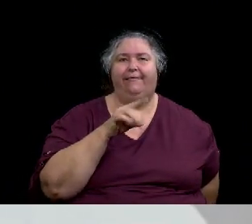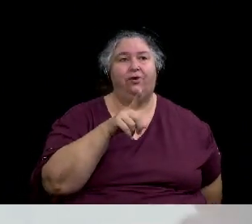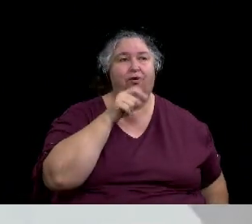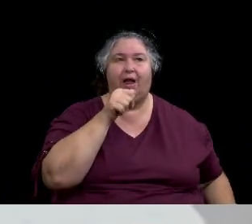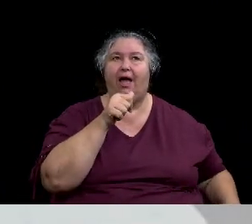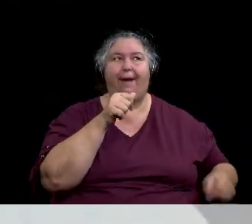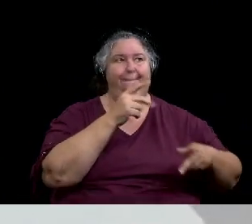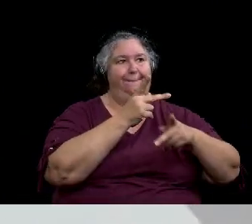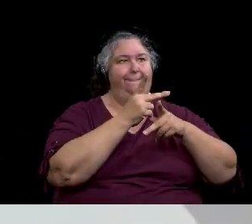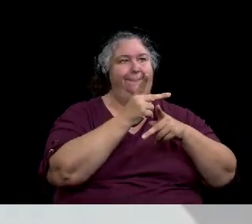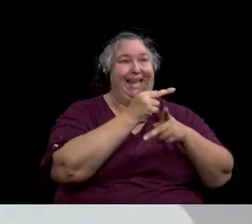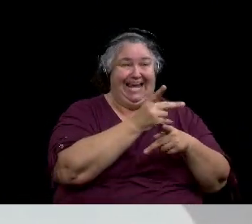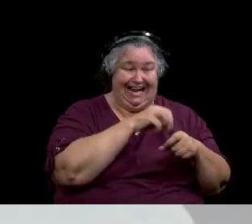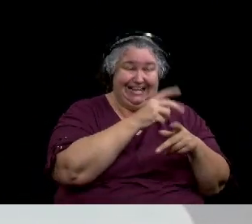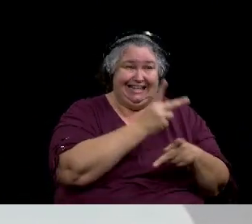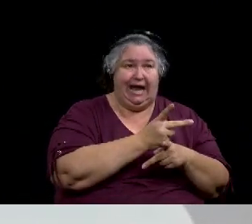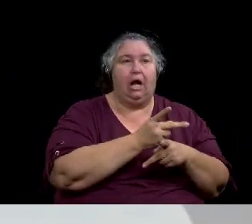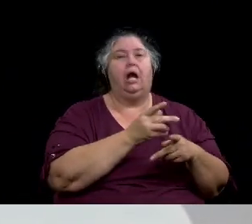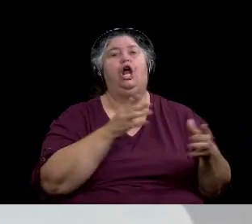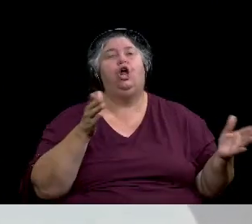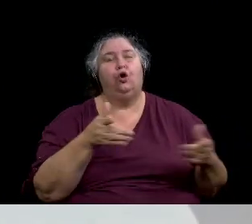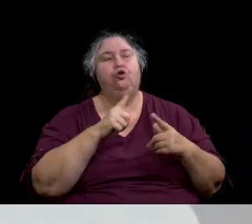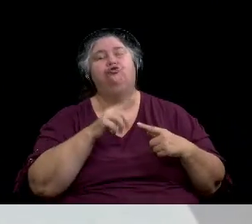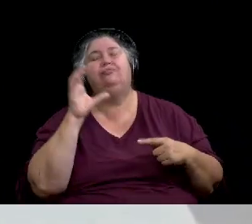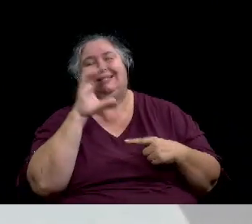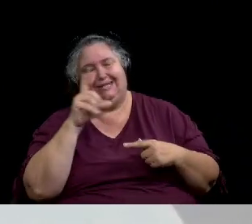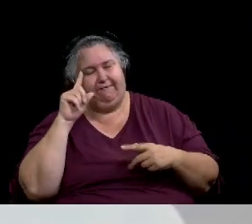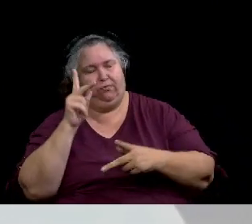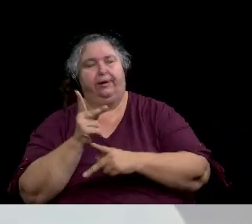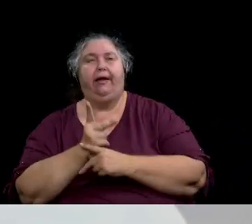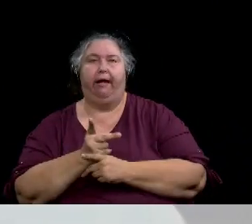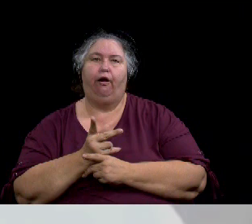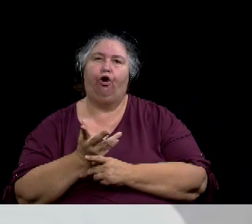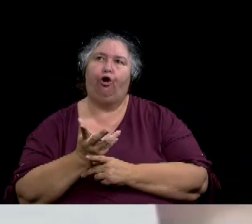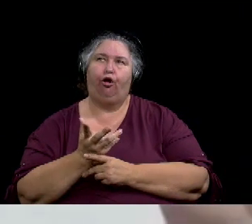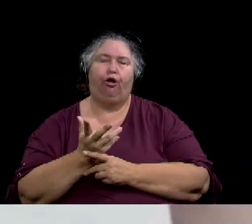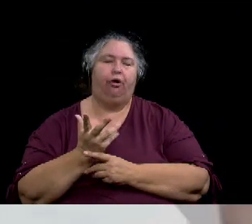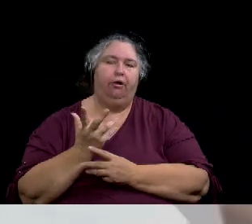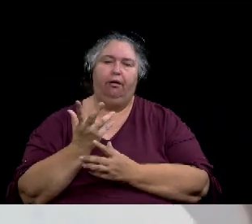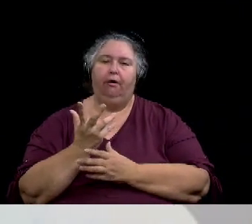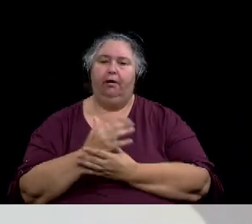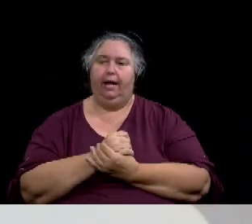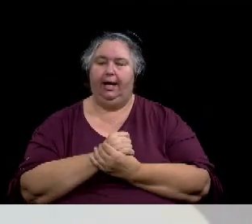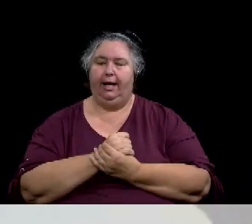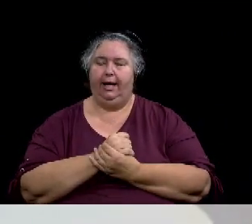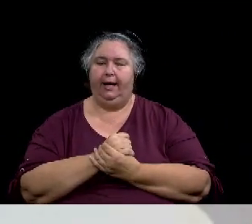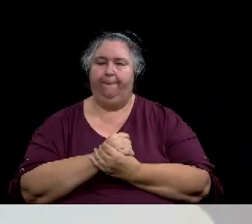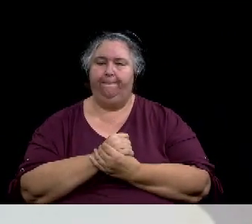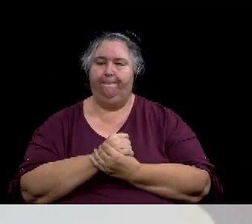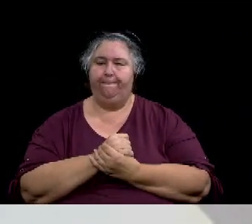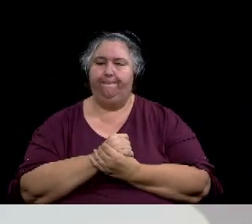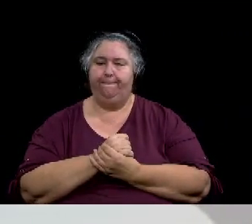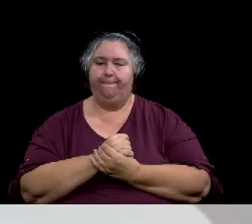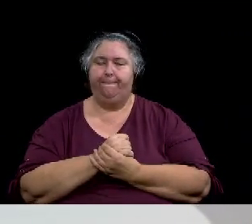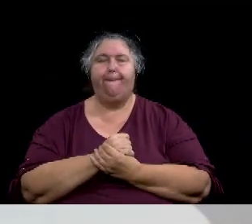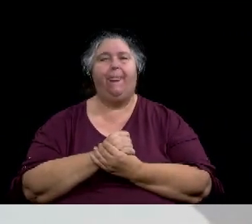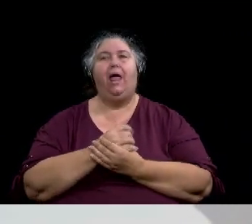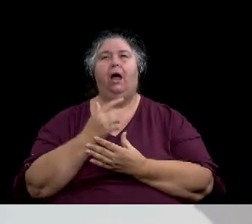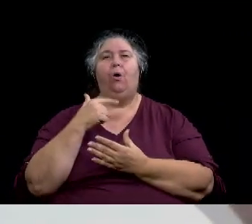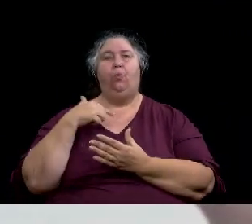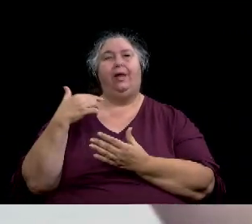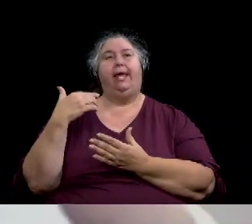to encourage them to seek care. I think we have not only